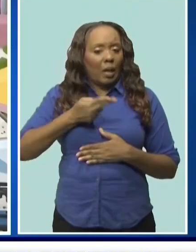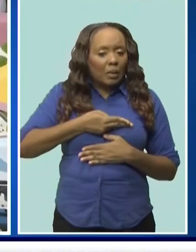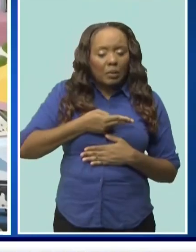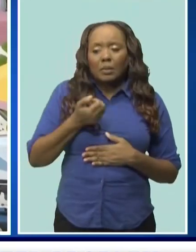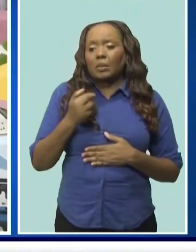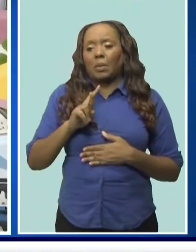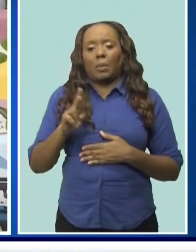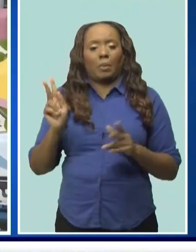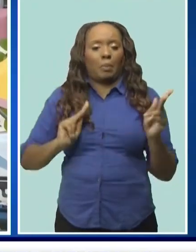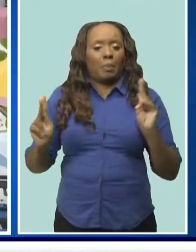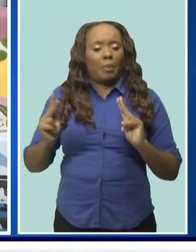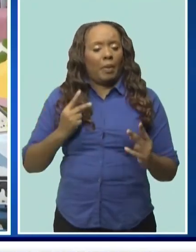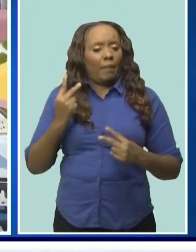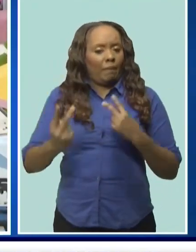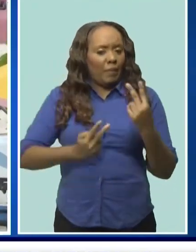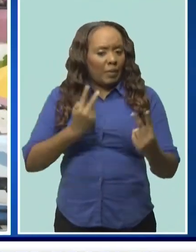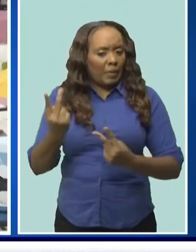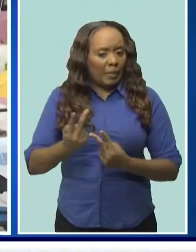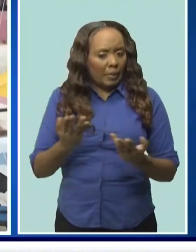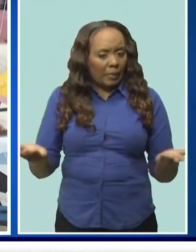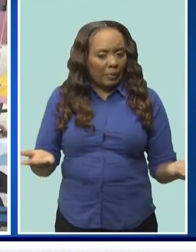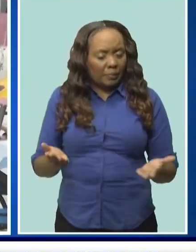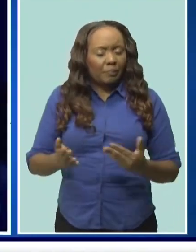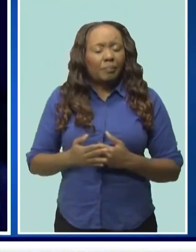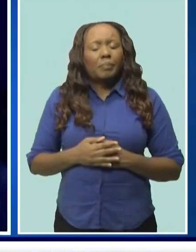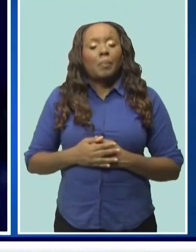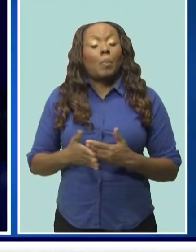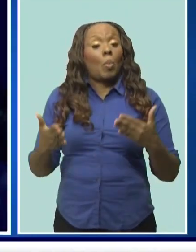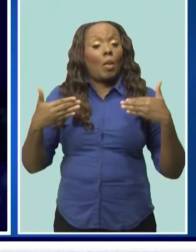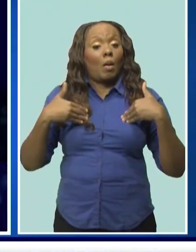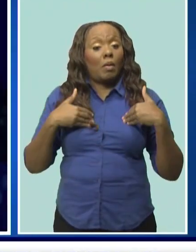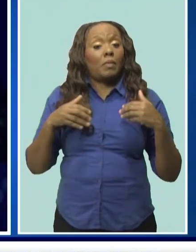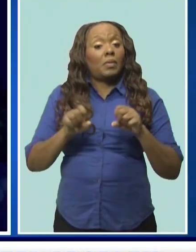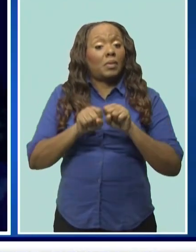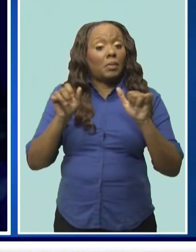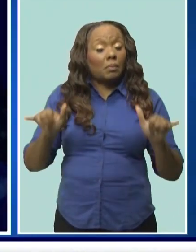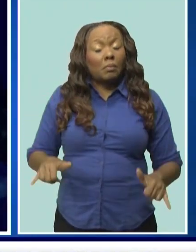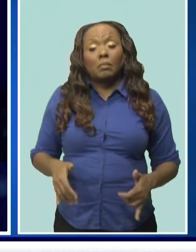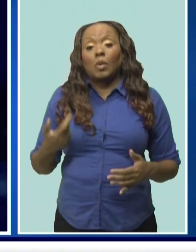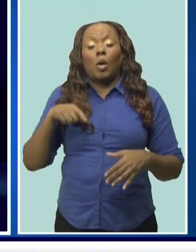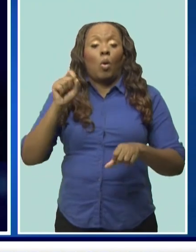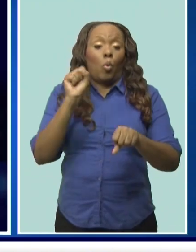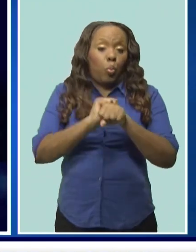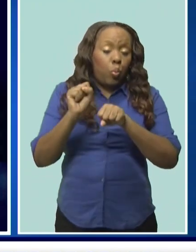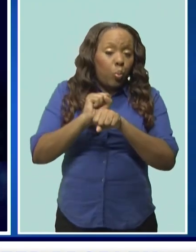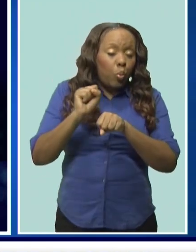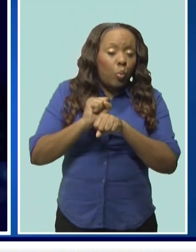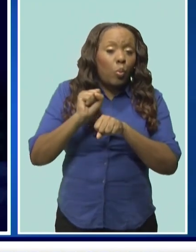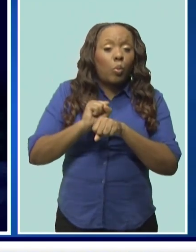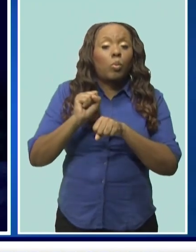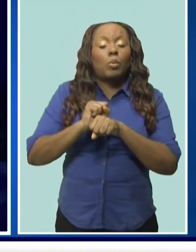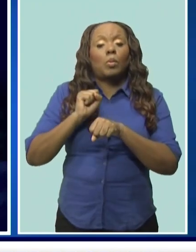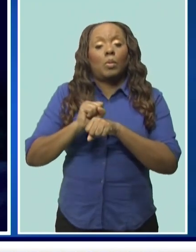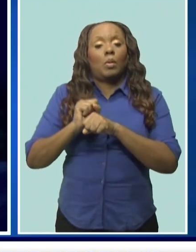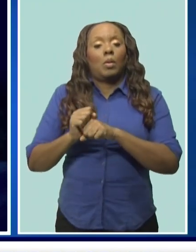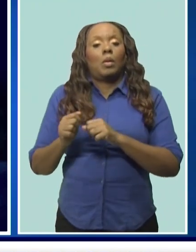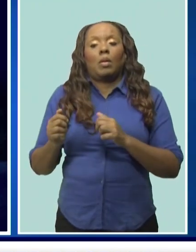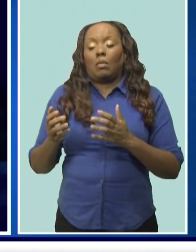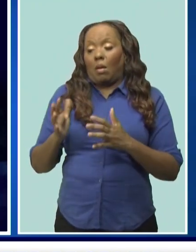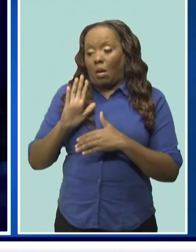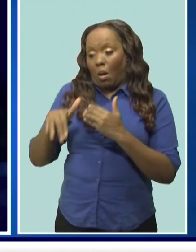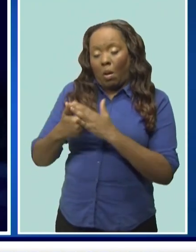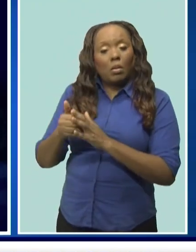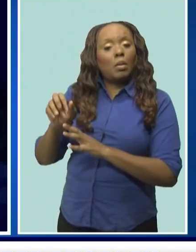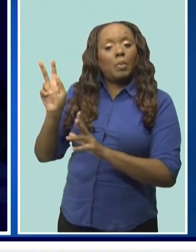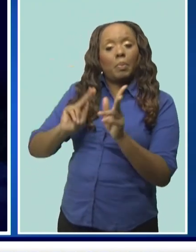or the tourists that come to our beaches. So we have a system in place. We are working assiduously with the workers, along